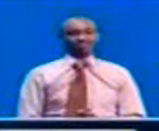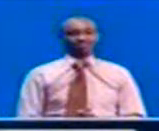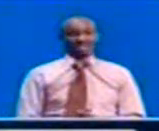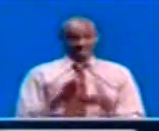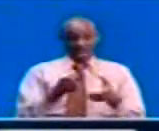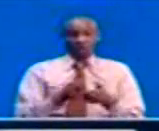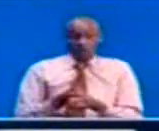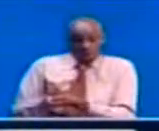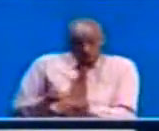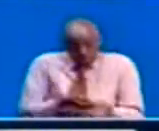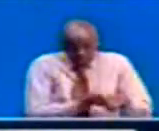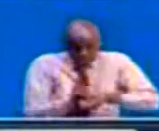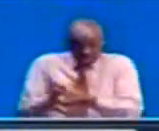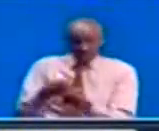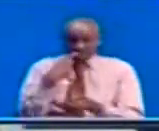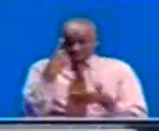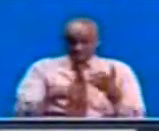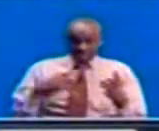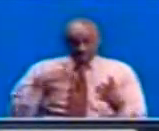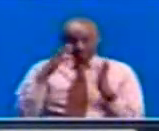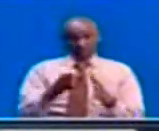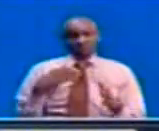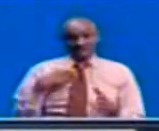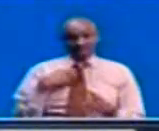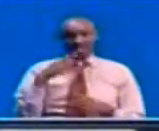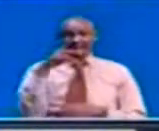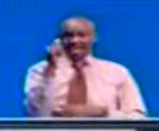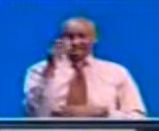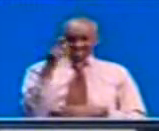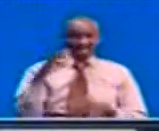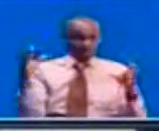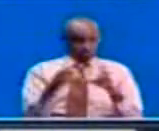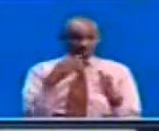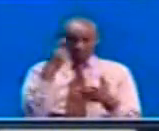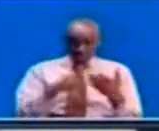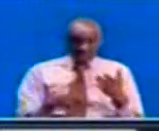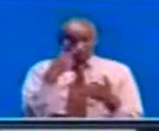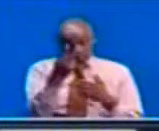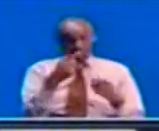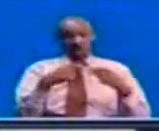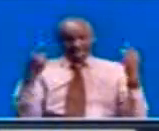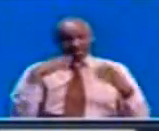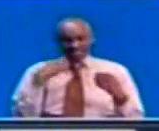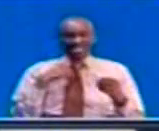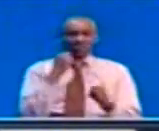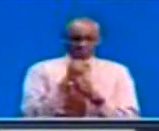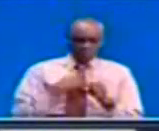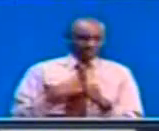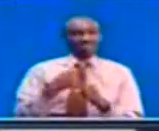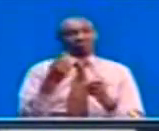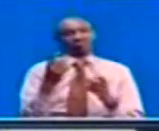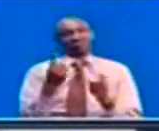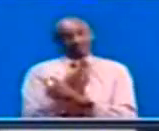In hockey, Daystar failed to find the back of the net against a defensive karate club in the hockey league that saw the two rivals battle to a barren draw